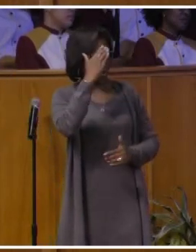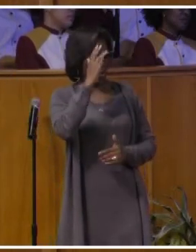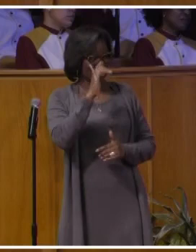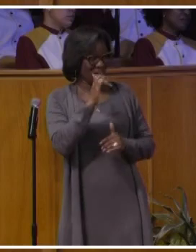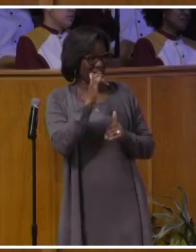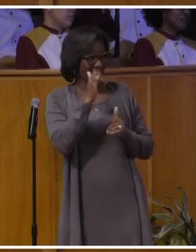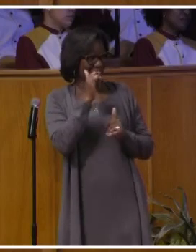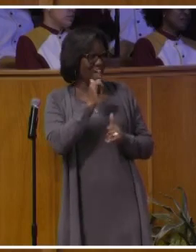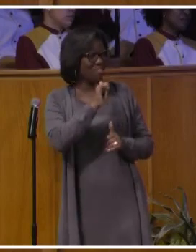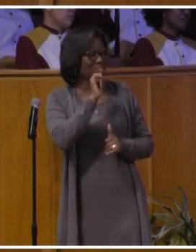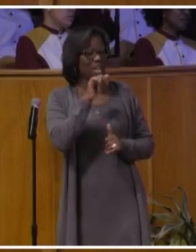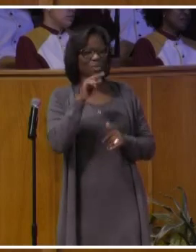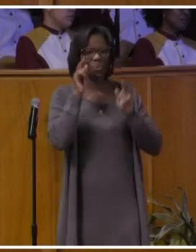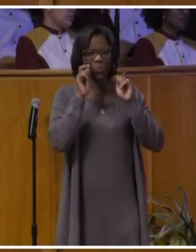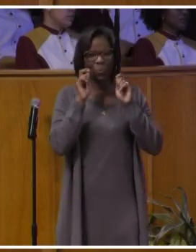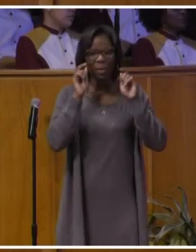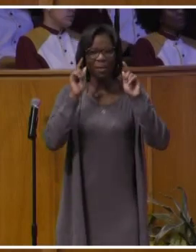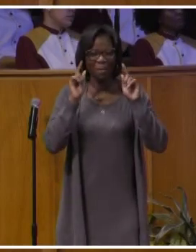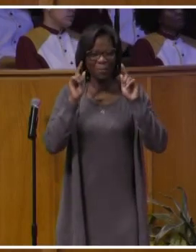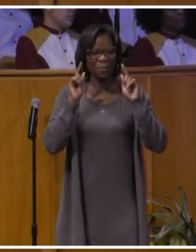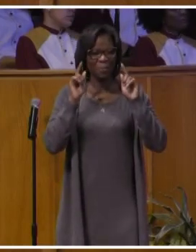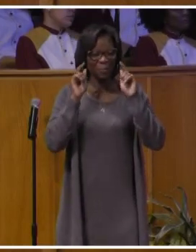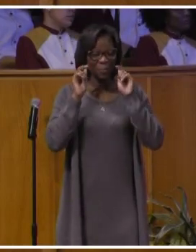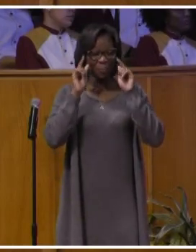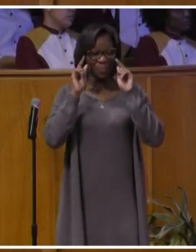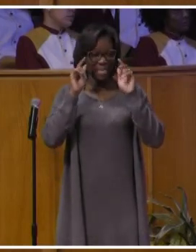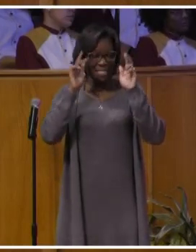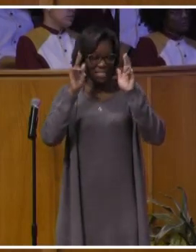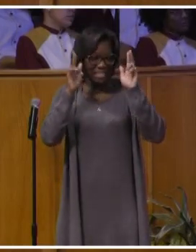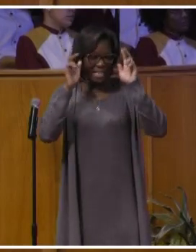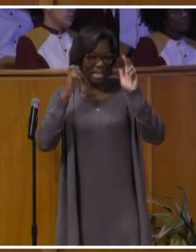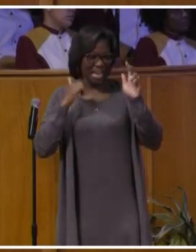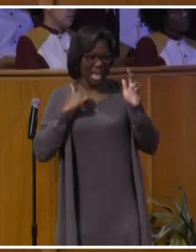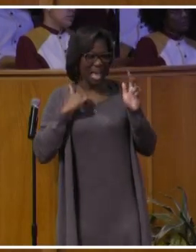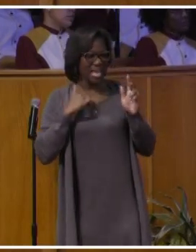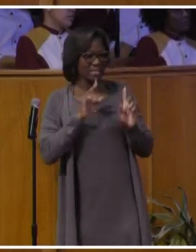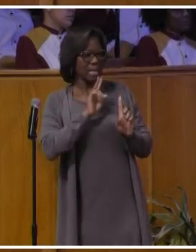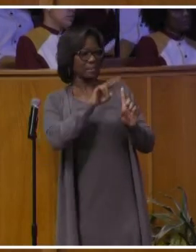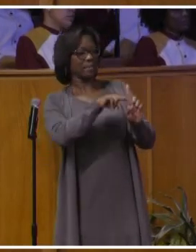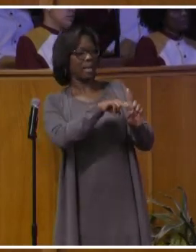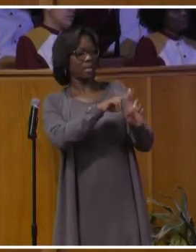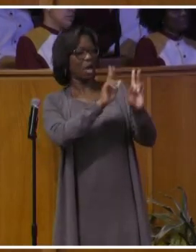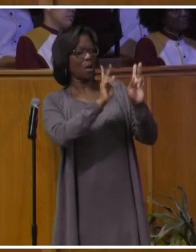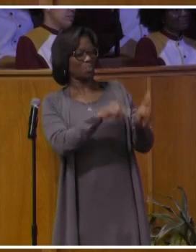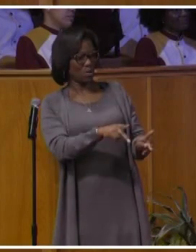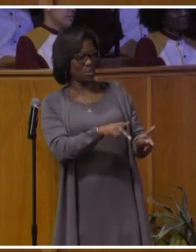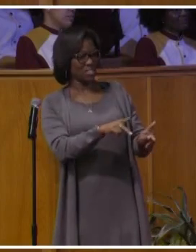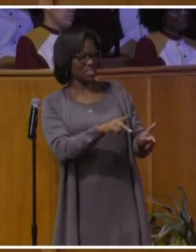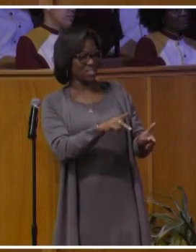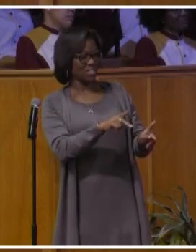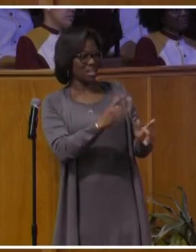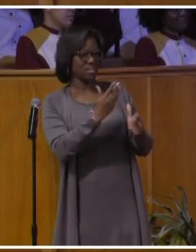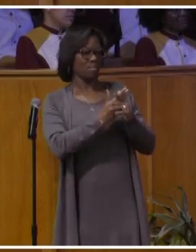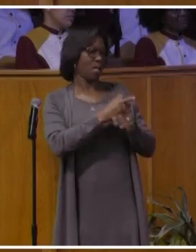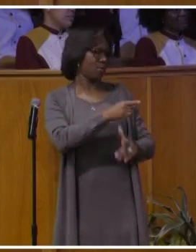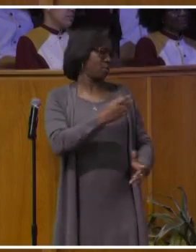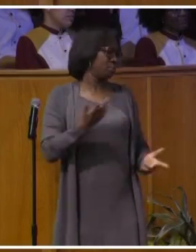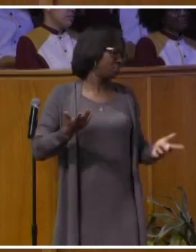that every day you wake up, Satan has assigned somebody to get on your